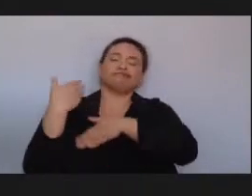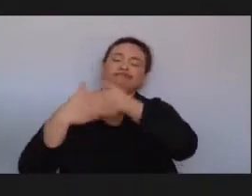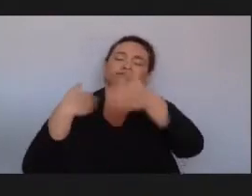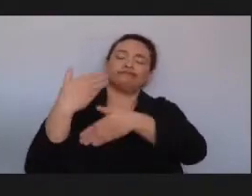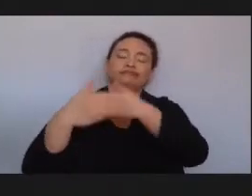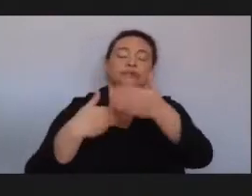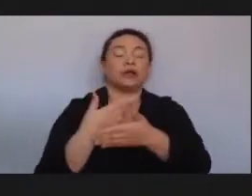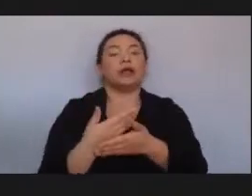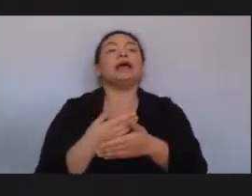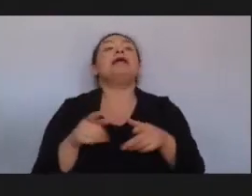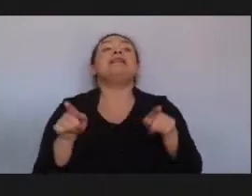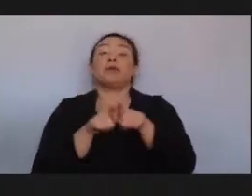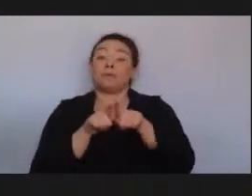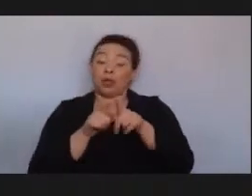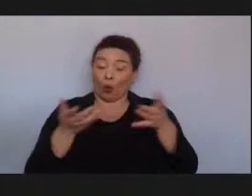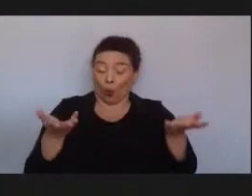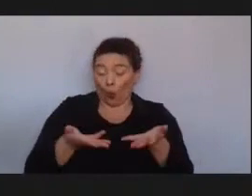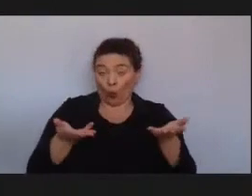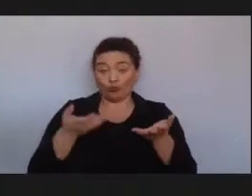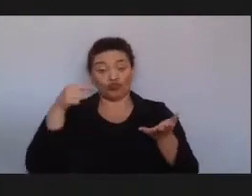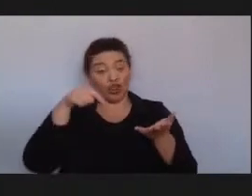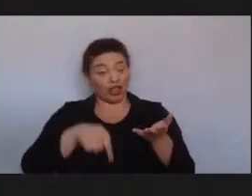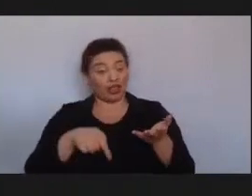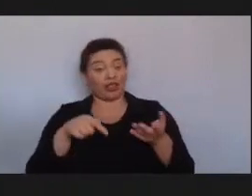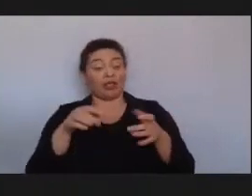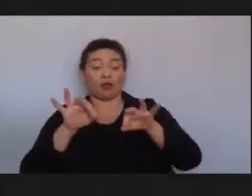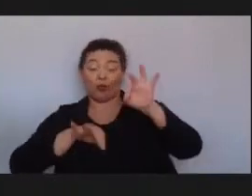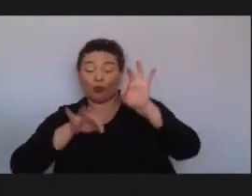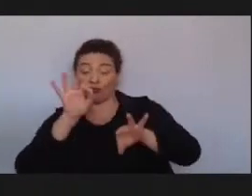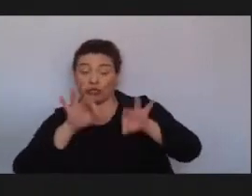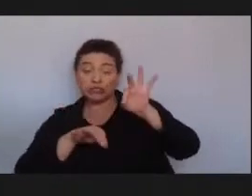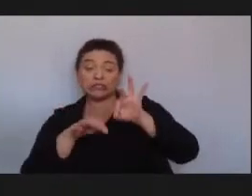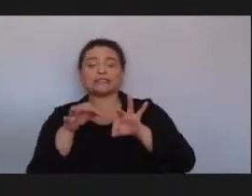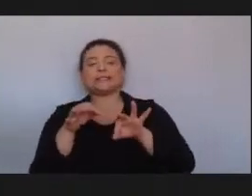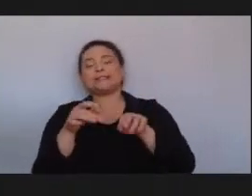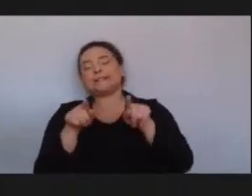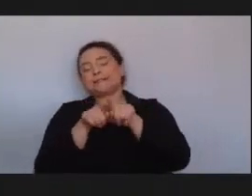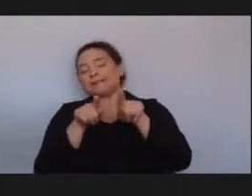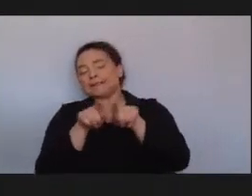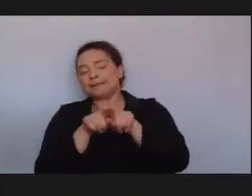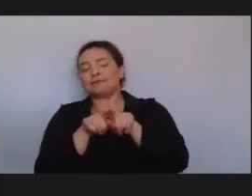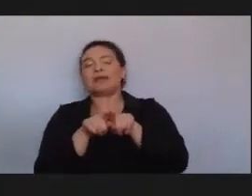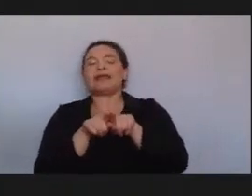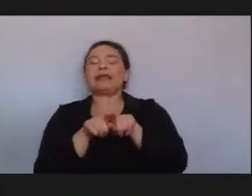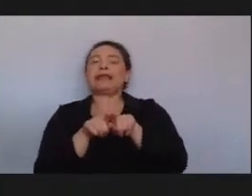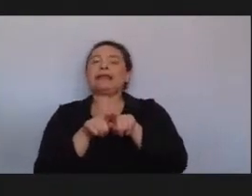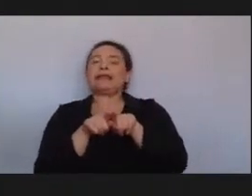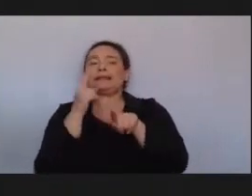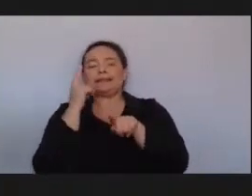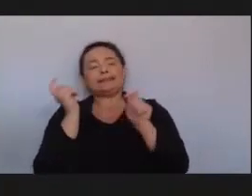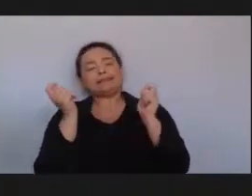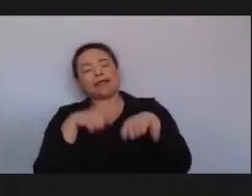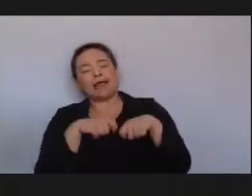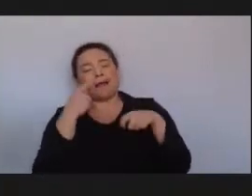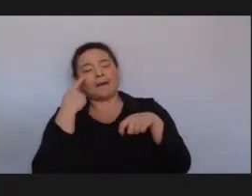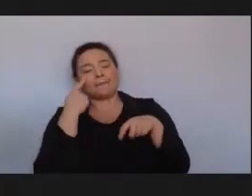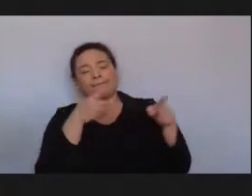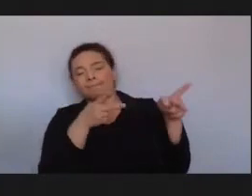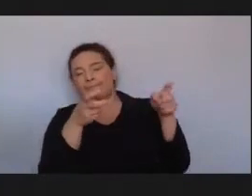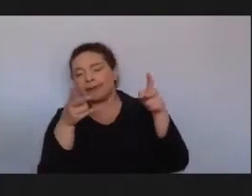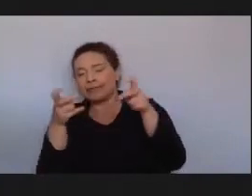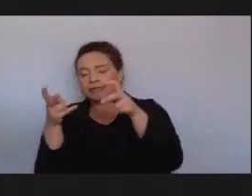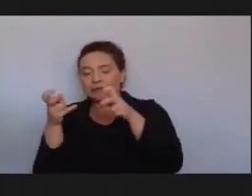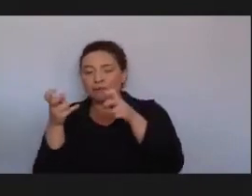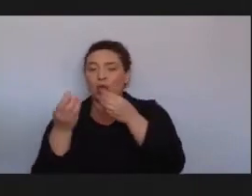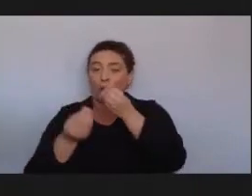you being aware of, selecting and engaging in appropriate professional development opportunities and resources